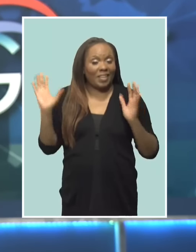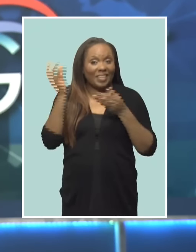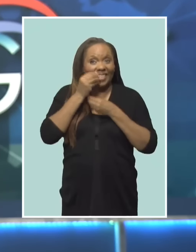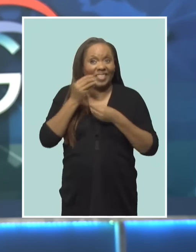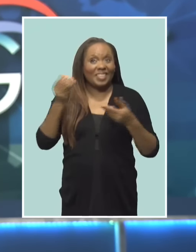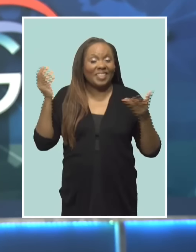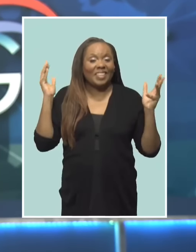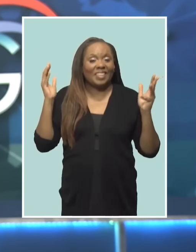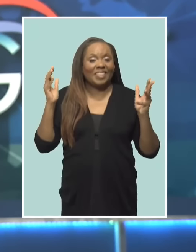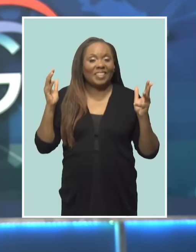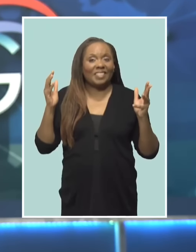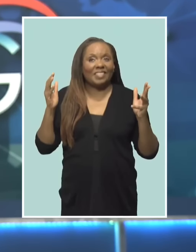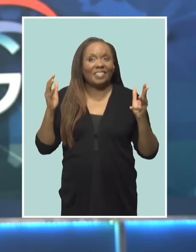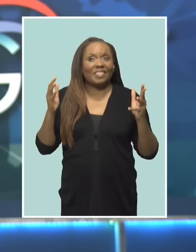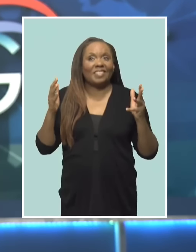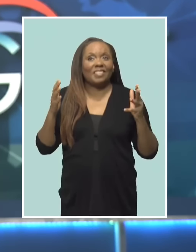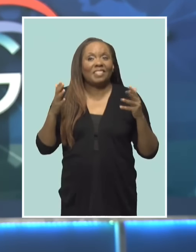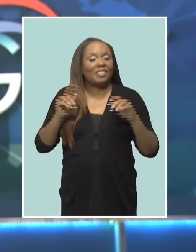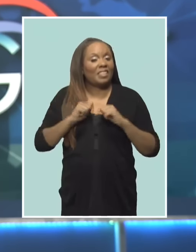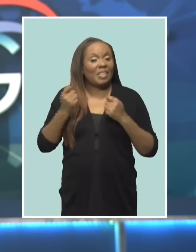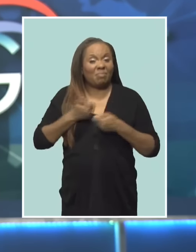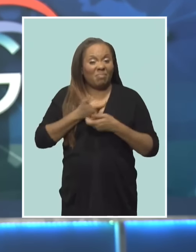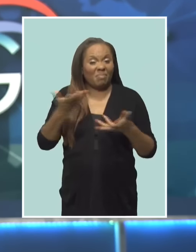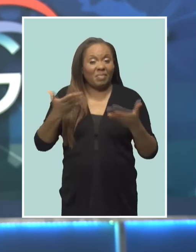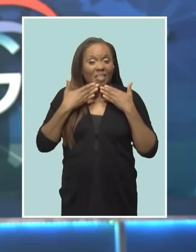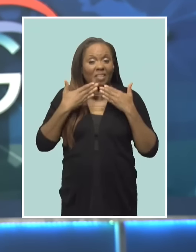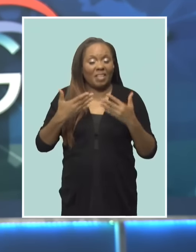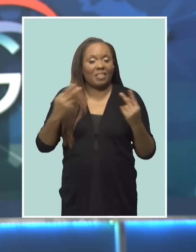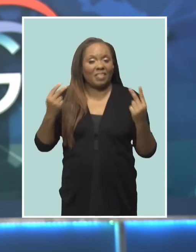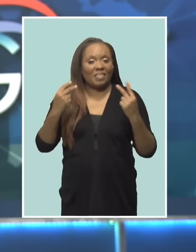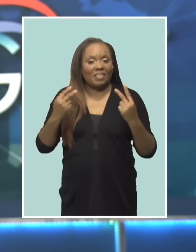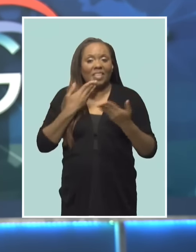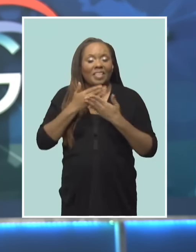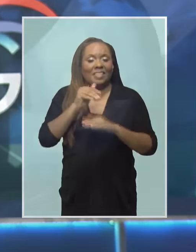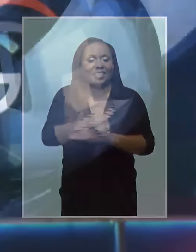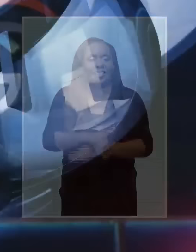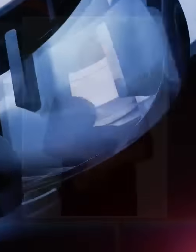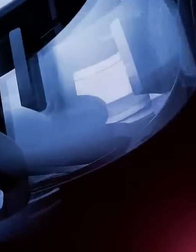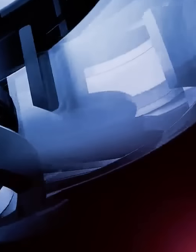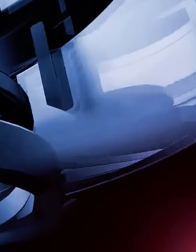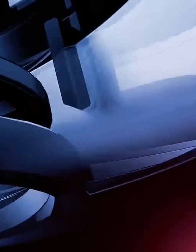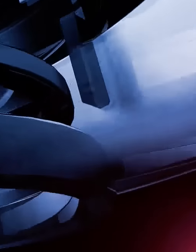for tonight. On behalf of the entire team, thank you so much for tuning in. Good night.